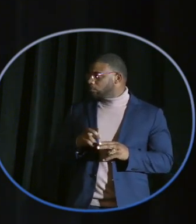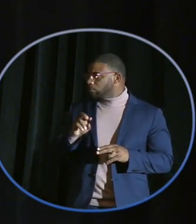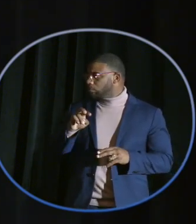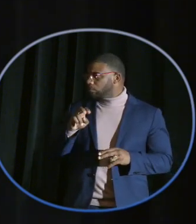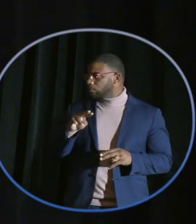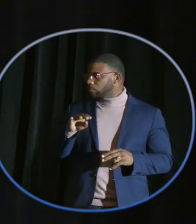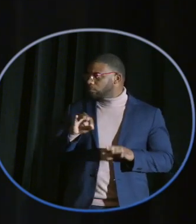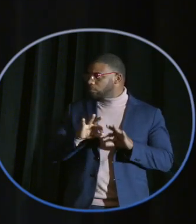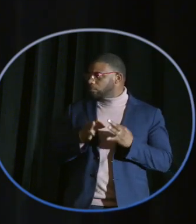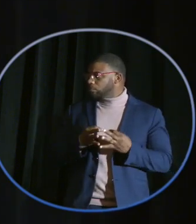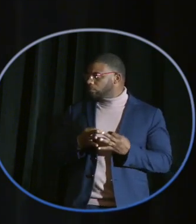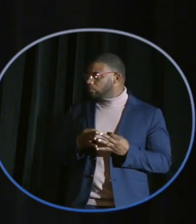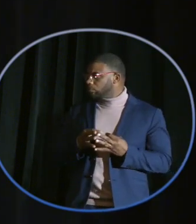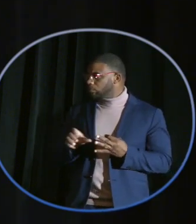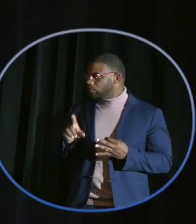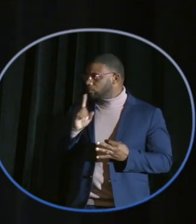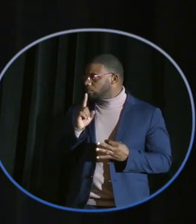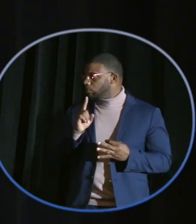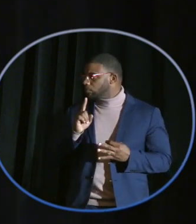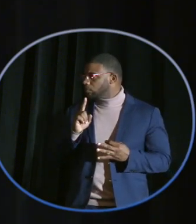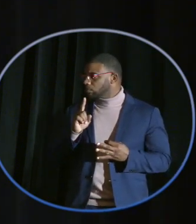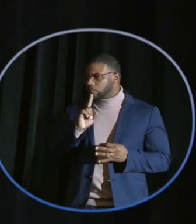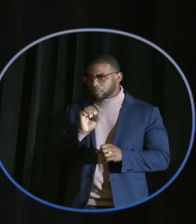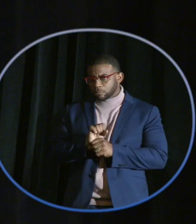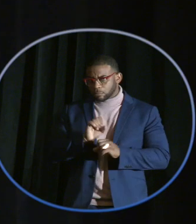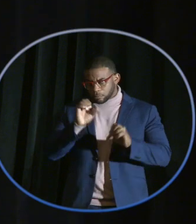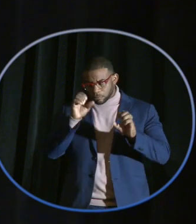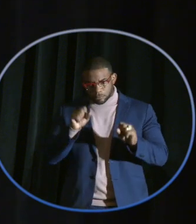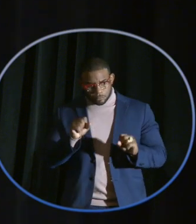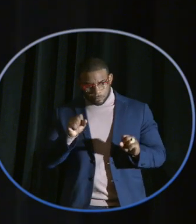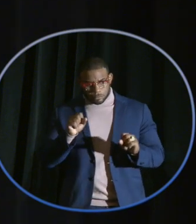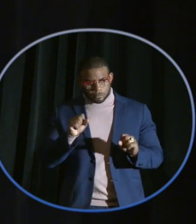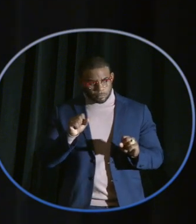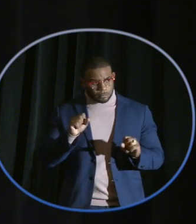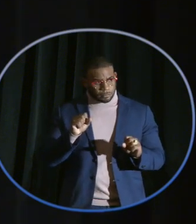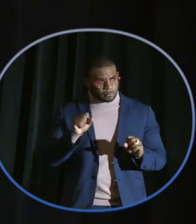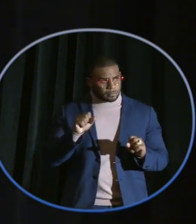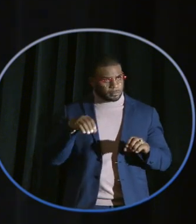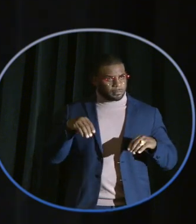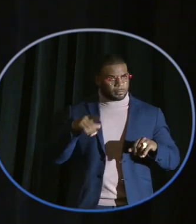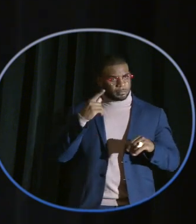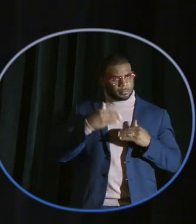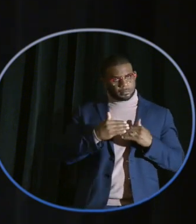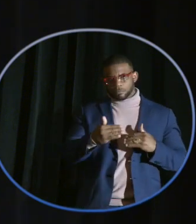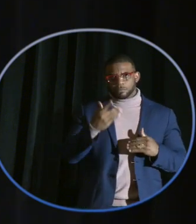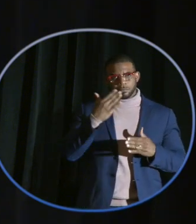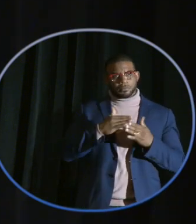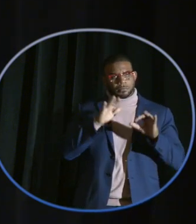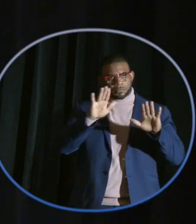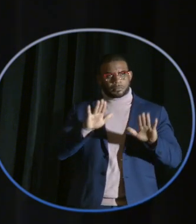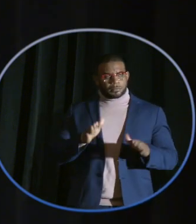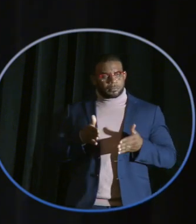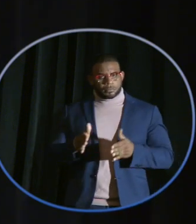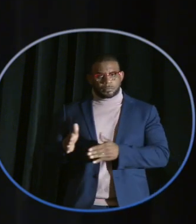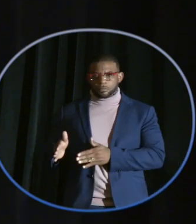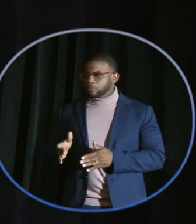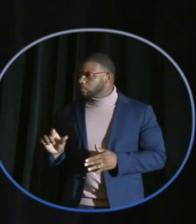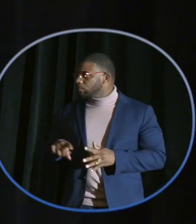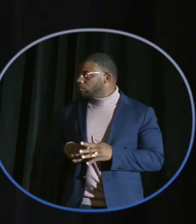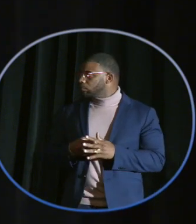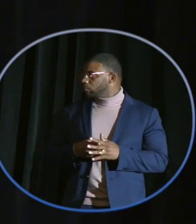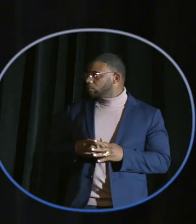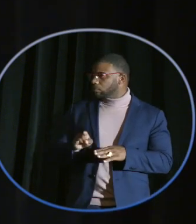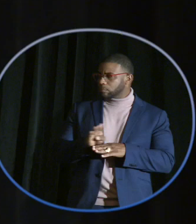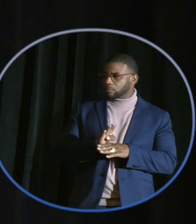Ravens family. They are absolutely 100% paying it forward in some amazing ways. They started